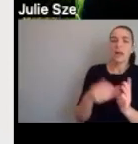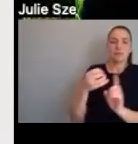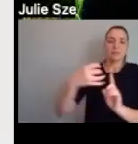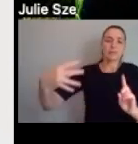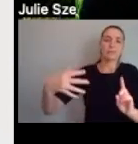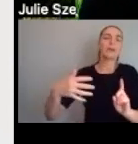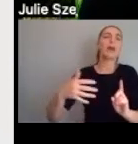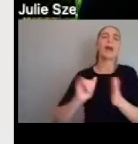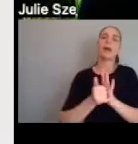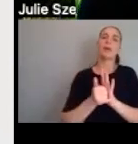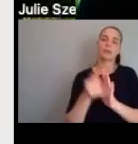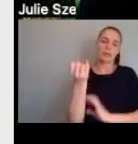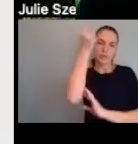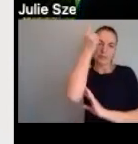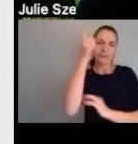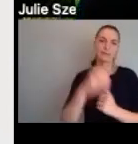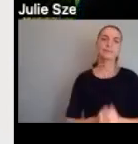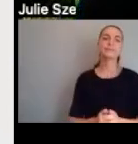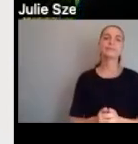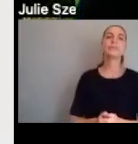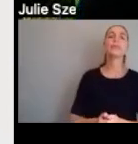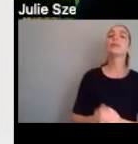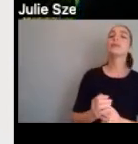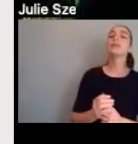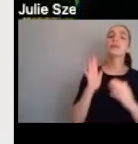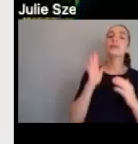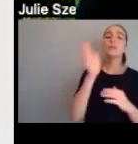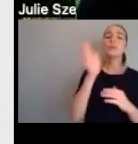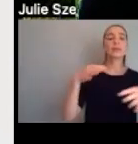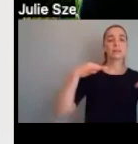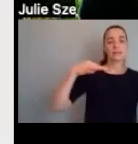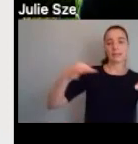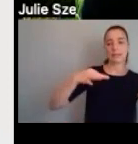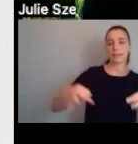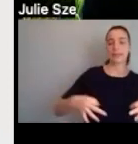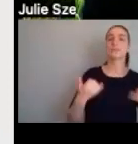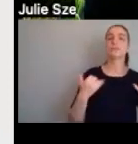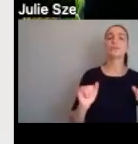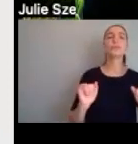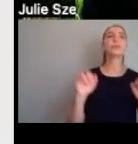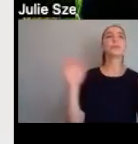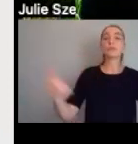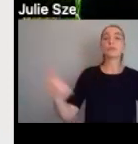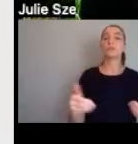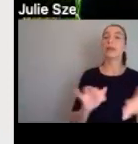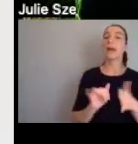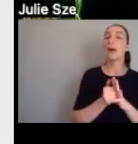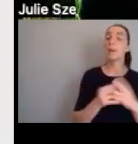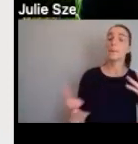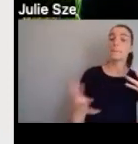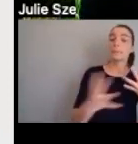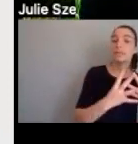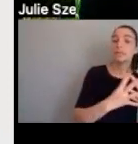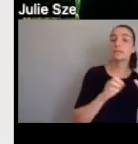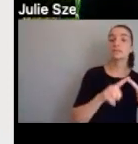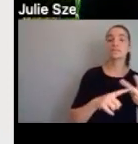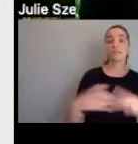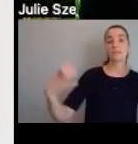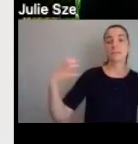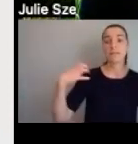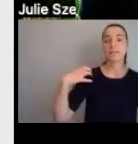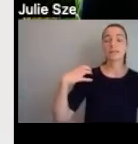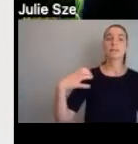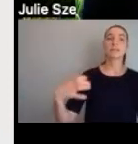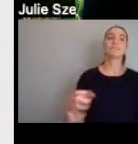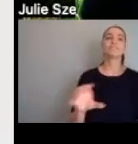So the talk summary, um, we'll try to introduce how prisons, policing, and the military are linked as, um,